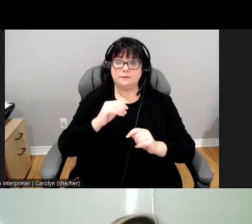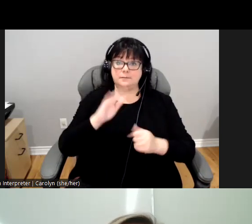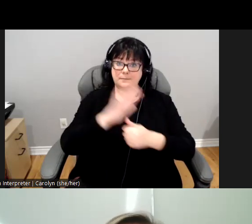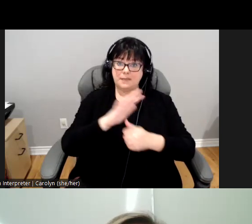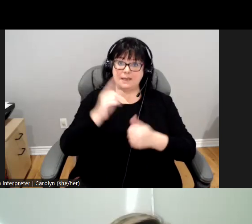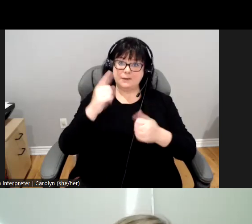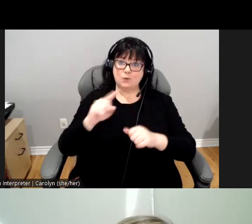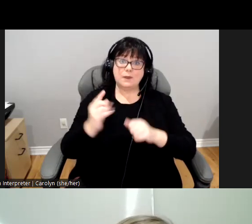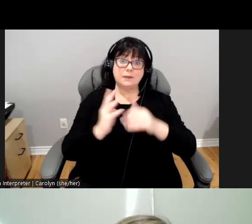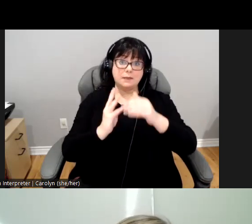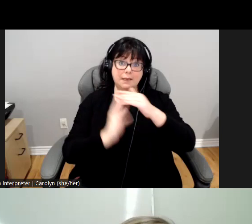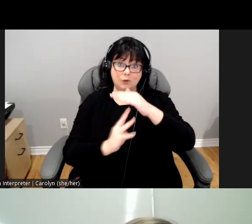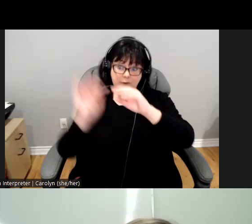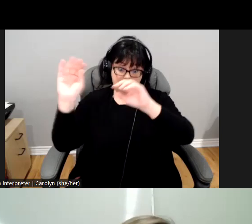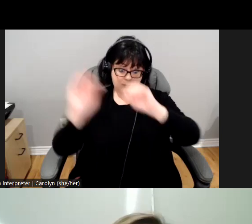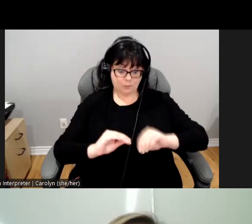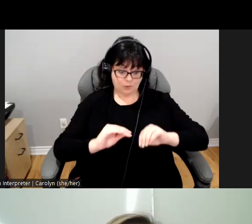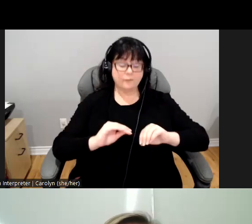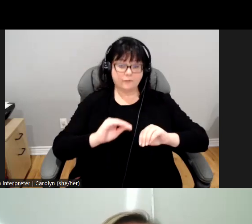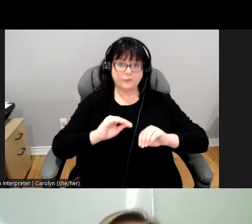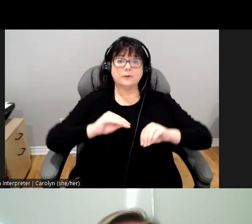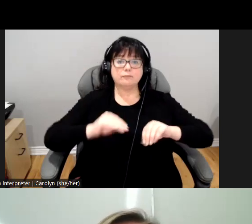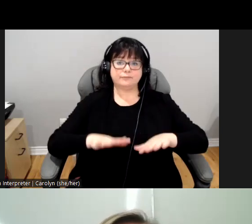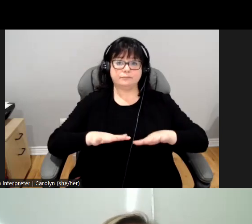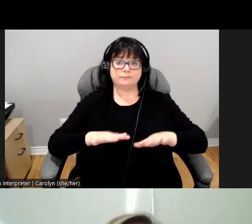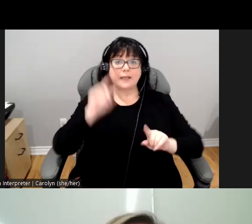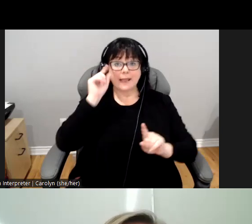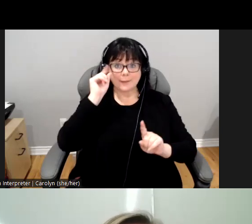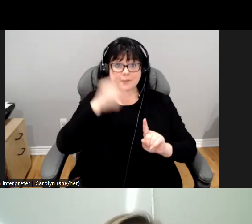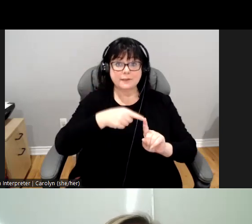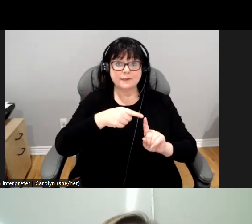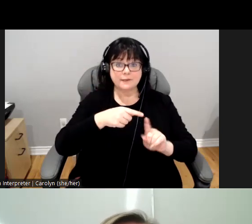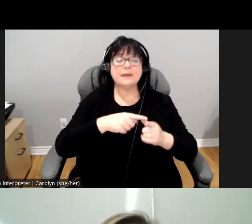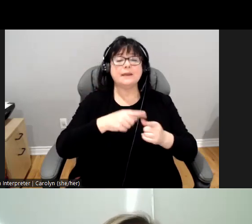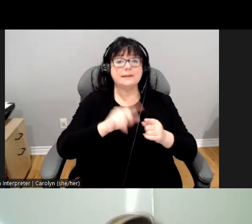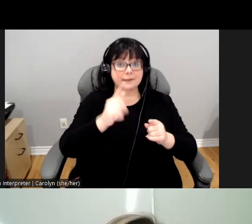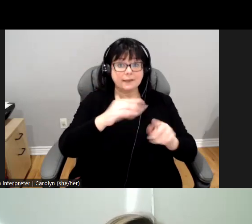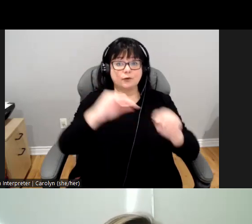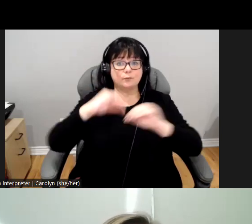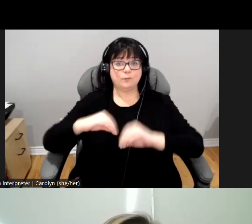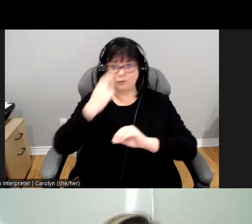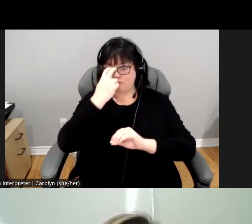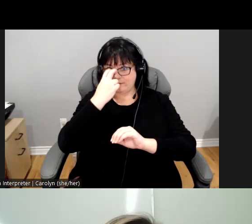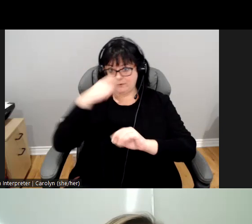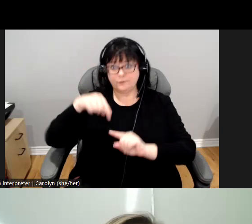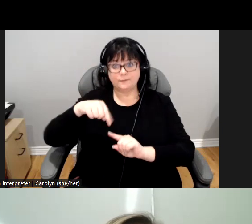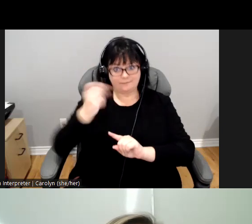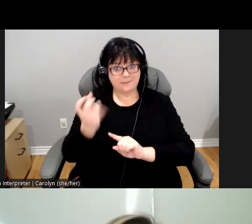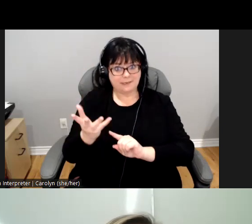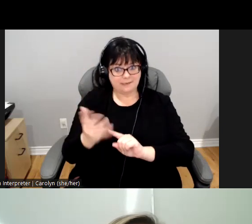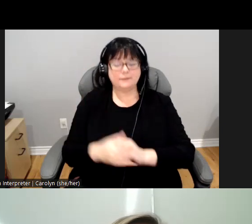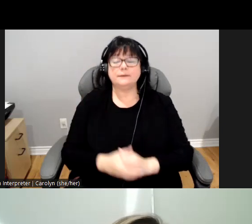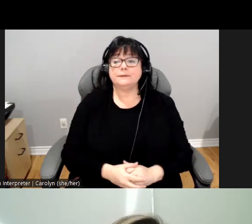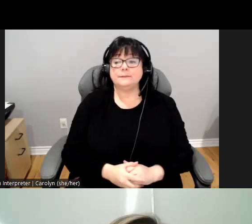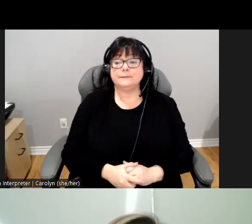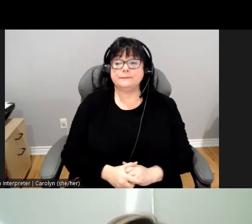for immigrants in Ontario. So we had a lot of people